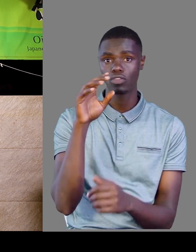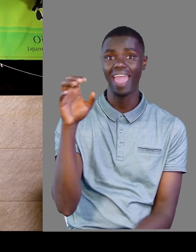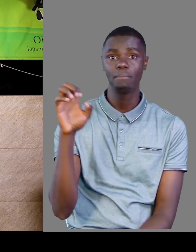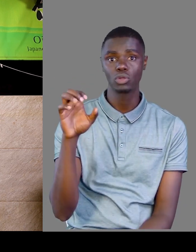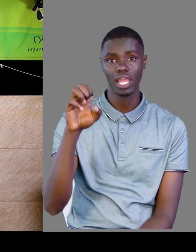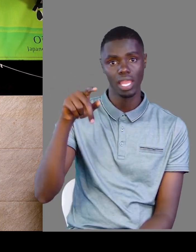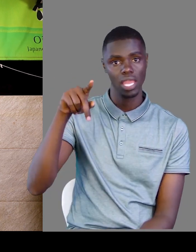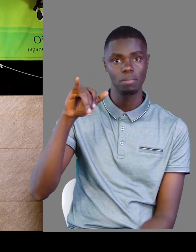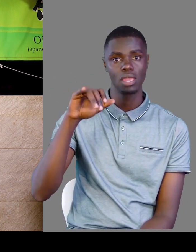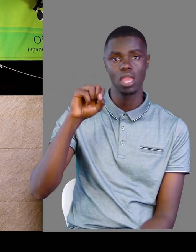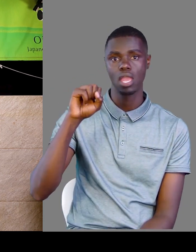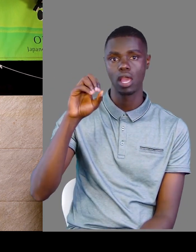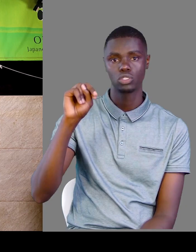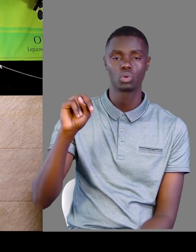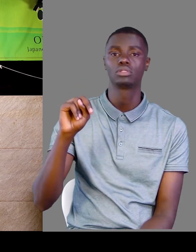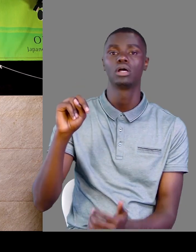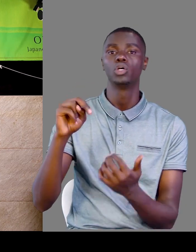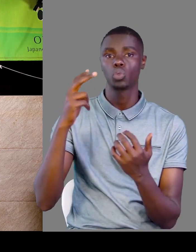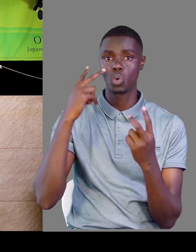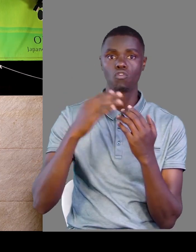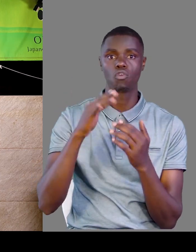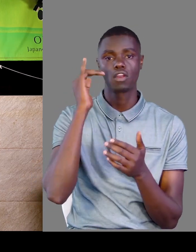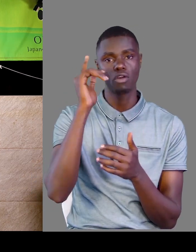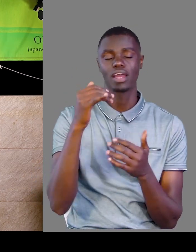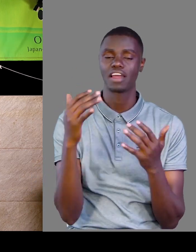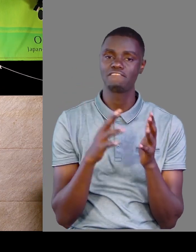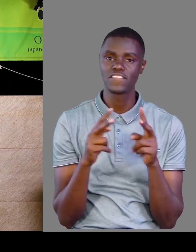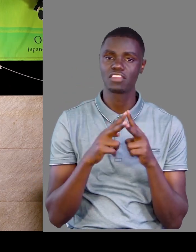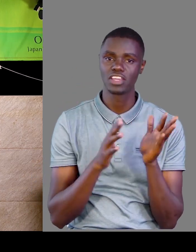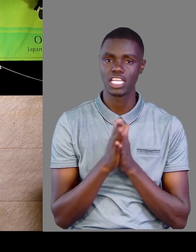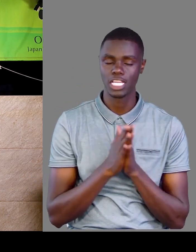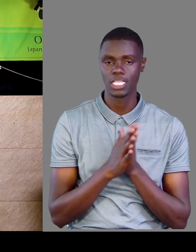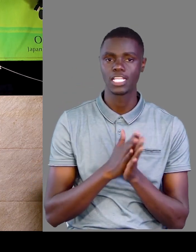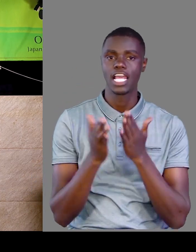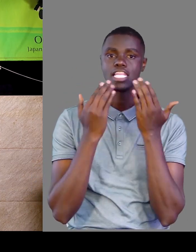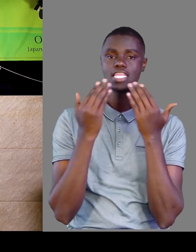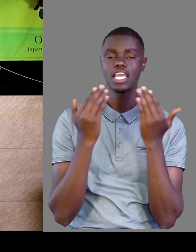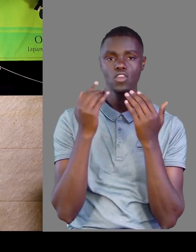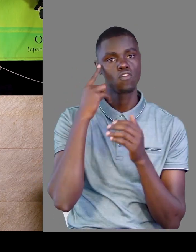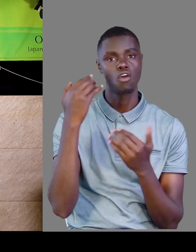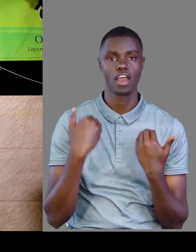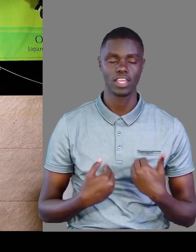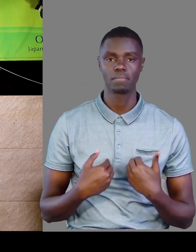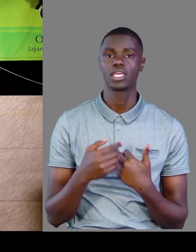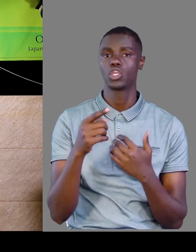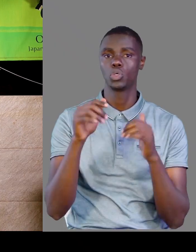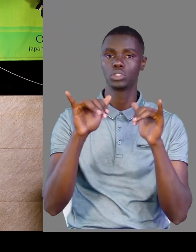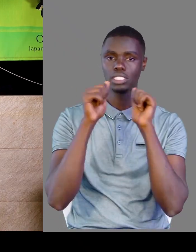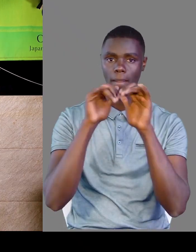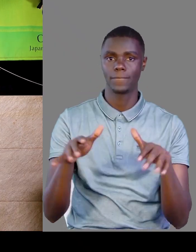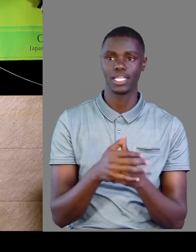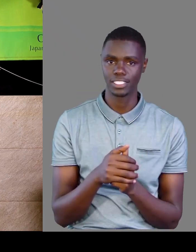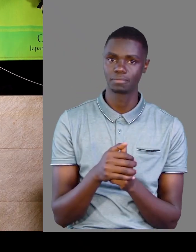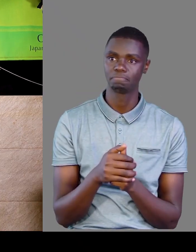So let's look forward for that, guys. I'm really excited. Yes, thank you for having me, and you guys stay blessed. Yeah.